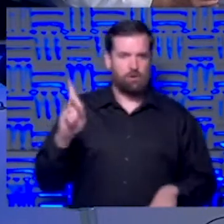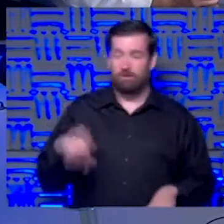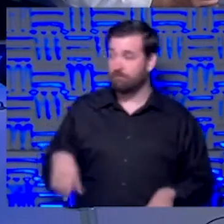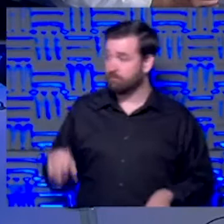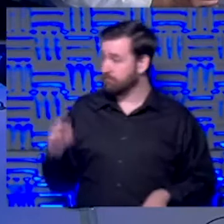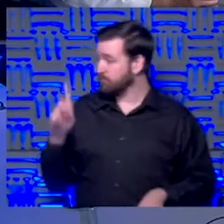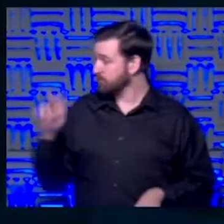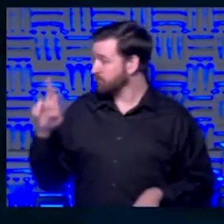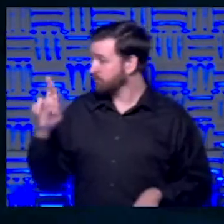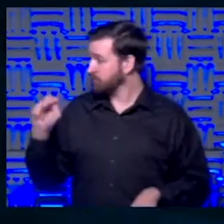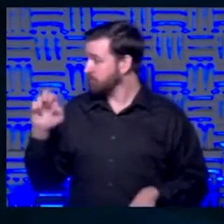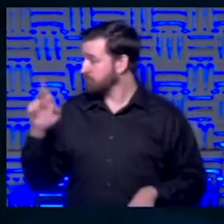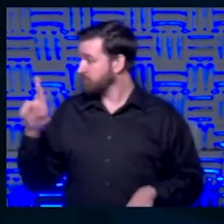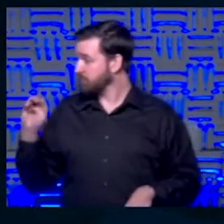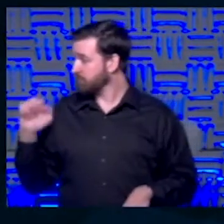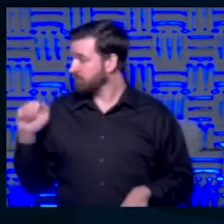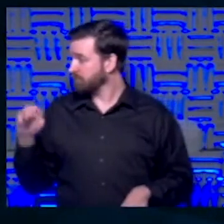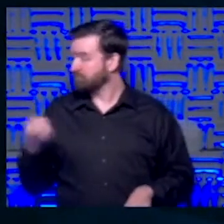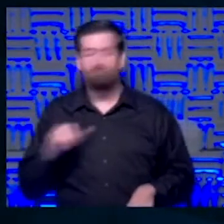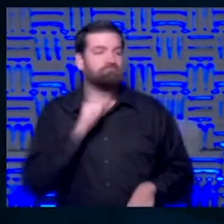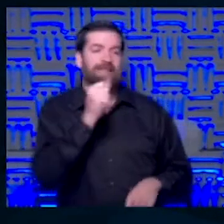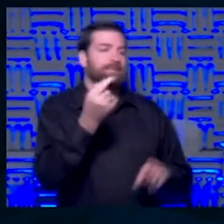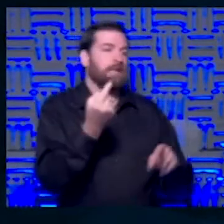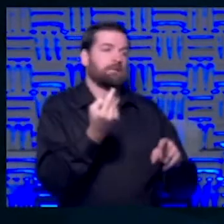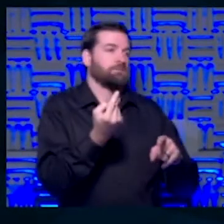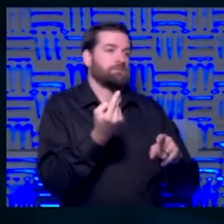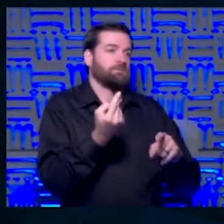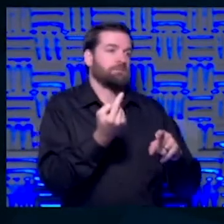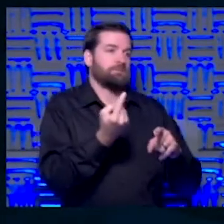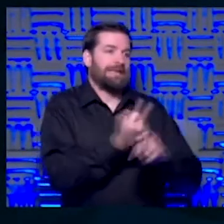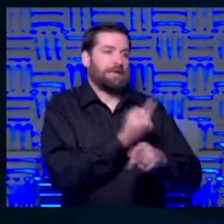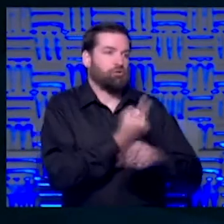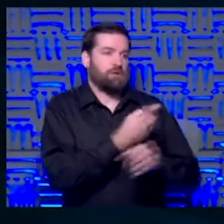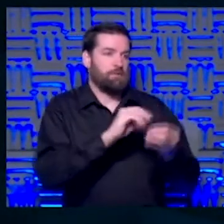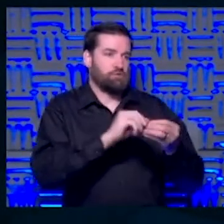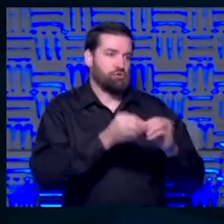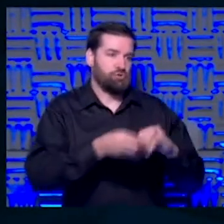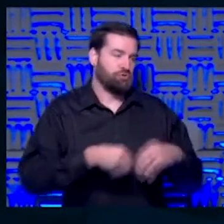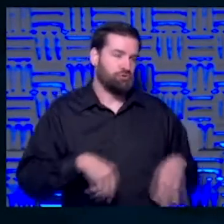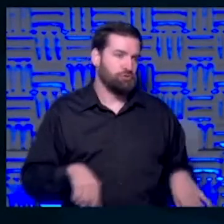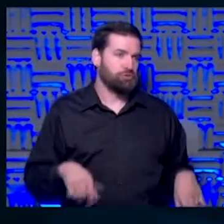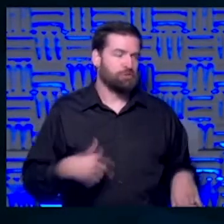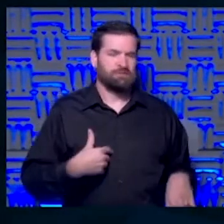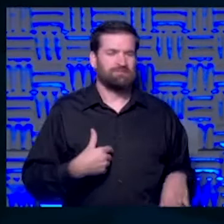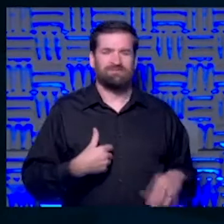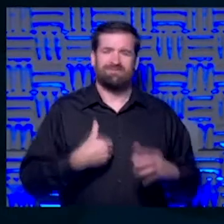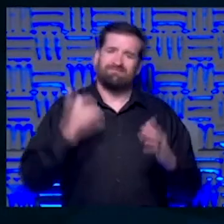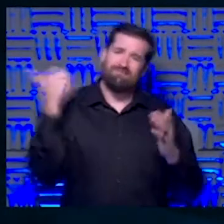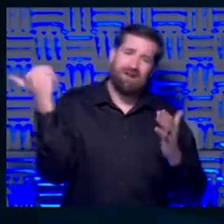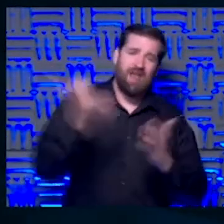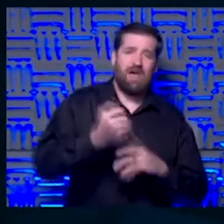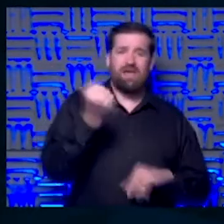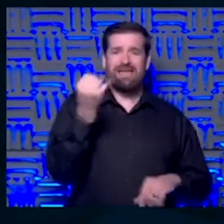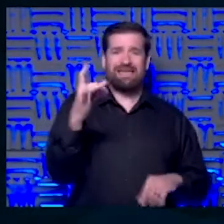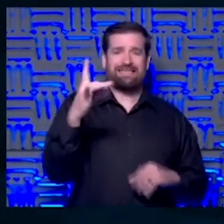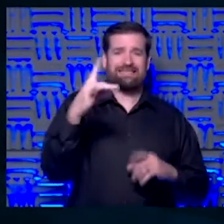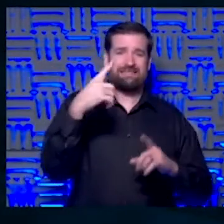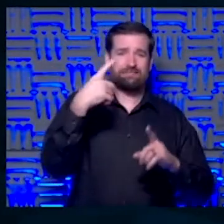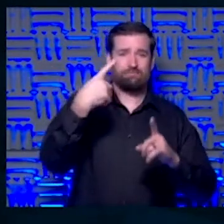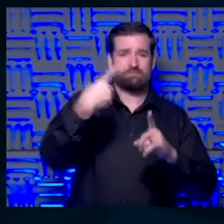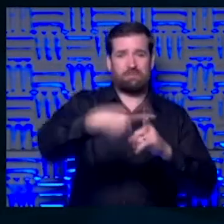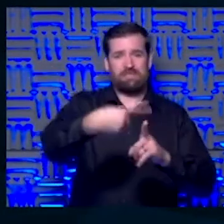Dr. Norman? That's not an accurate number. We're not anywhere near 18%. I don't know where that came